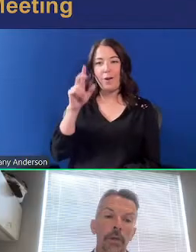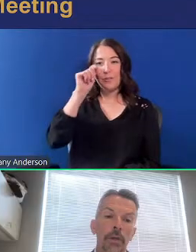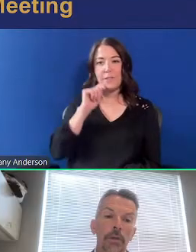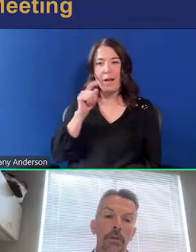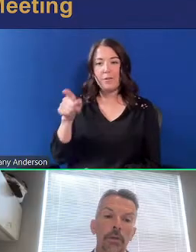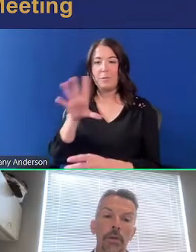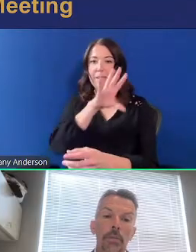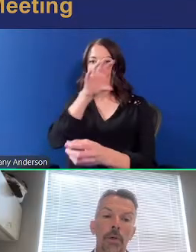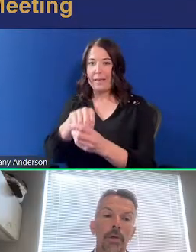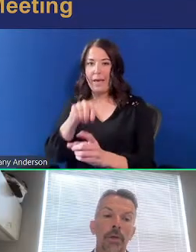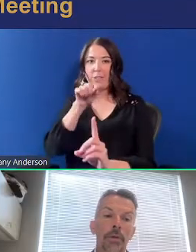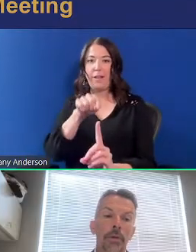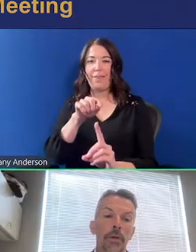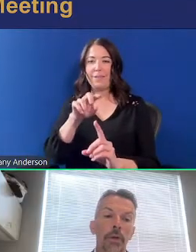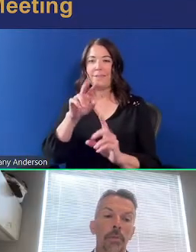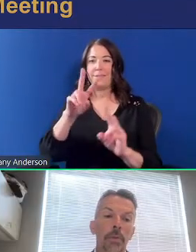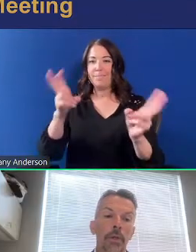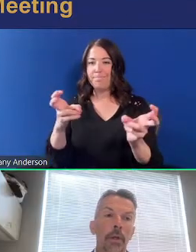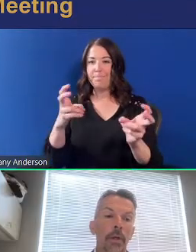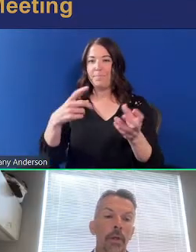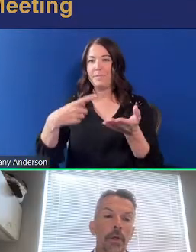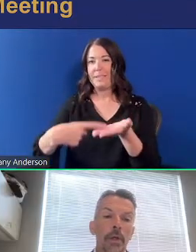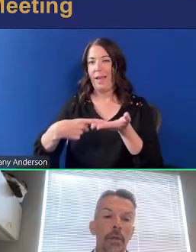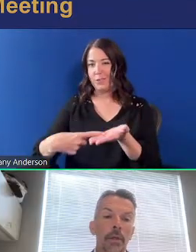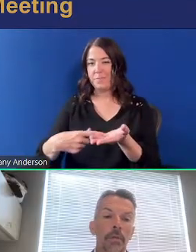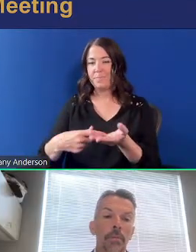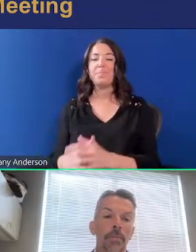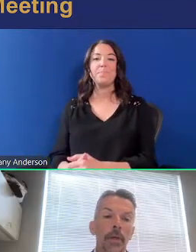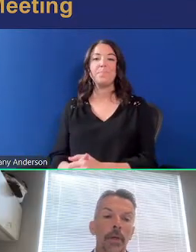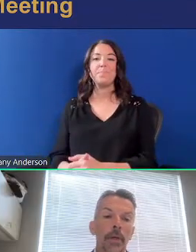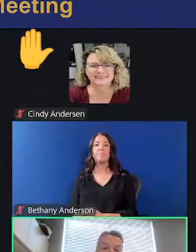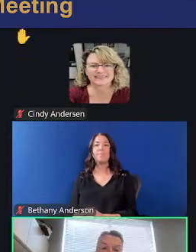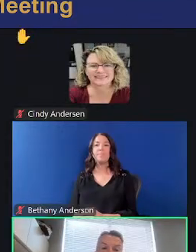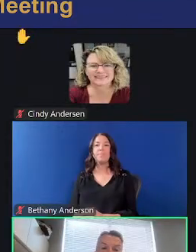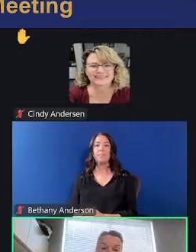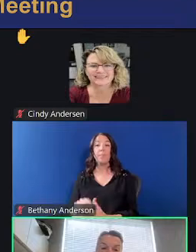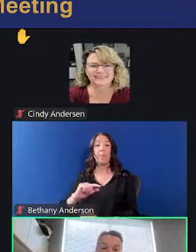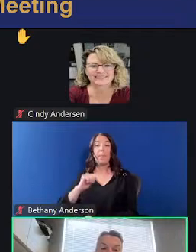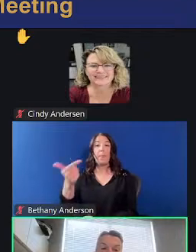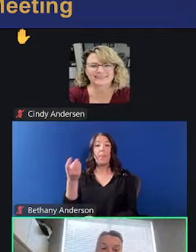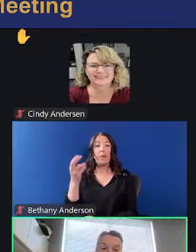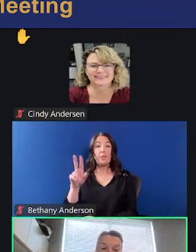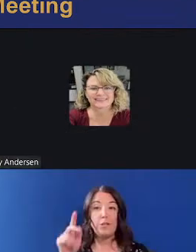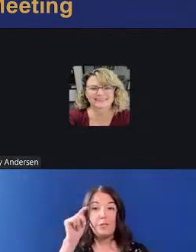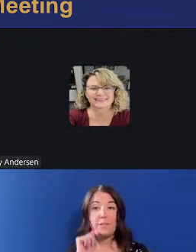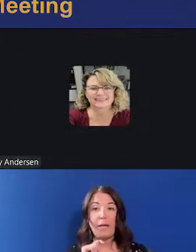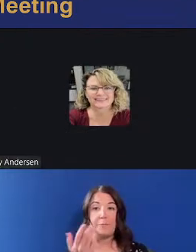engaged in discussions around this topic, and I'll turn the time over to her.